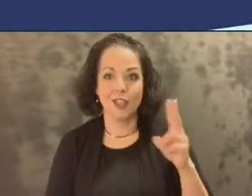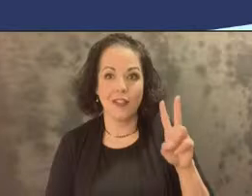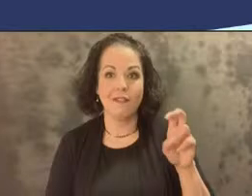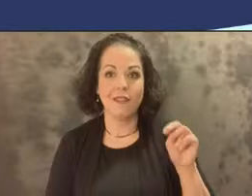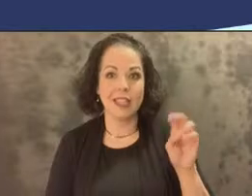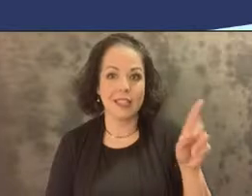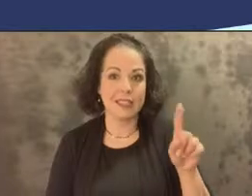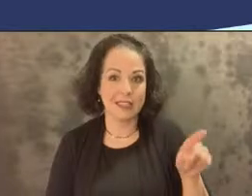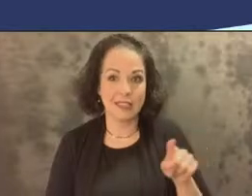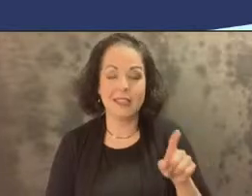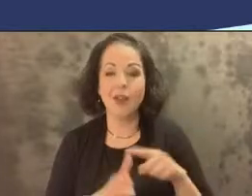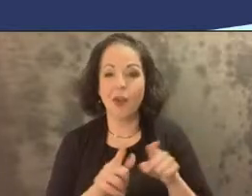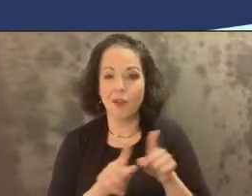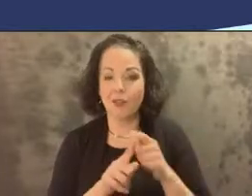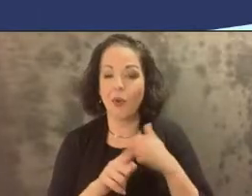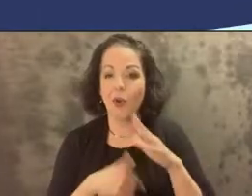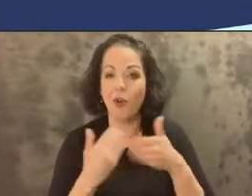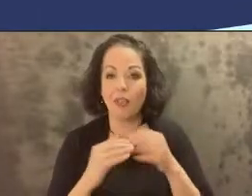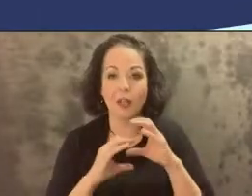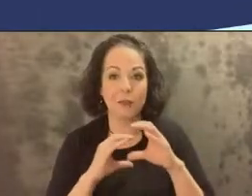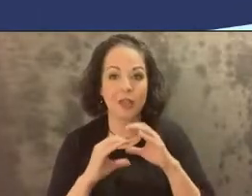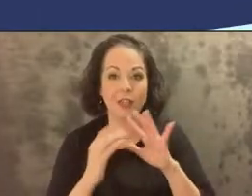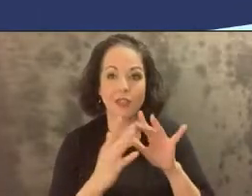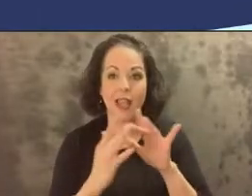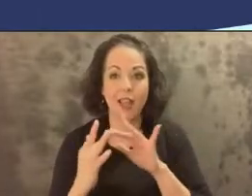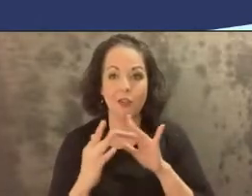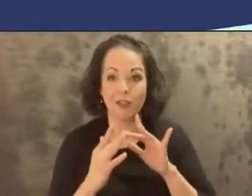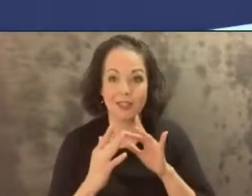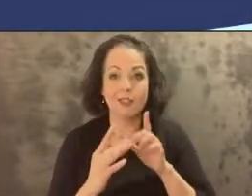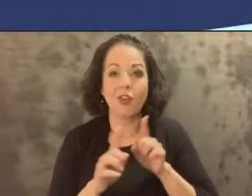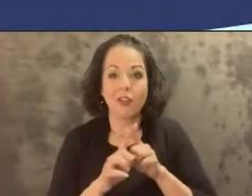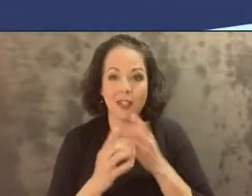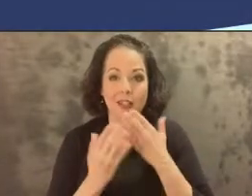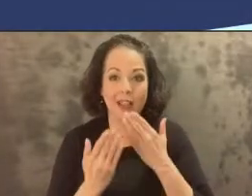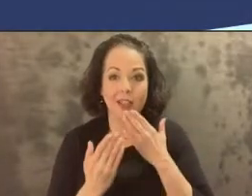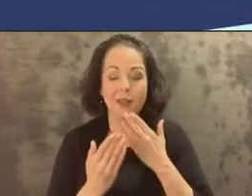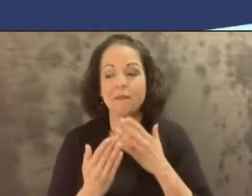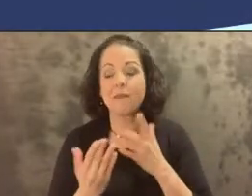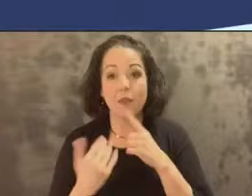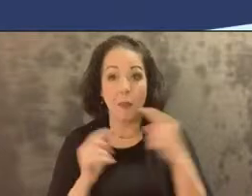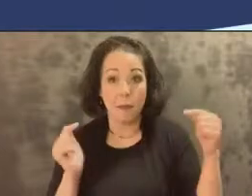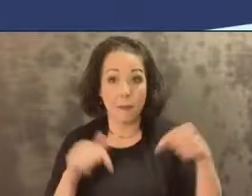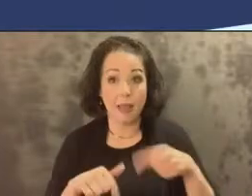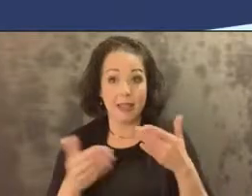amazing in all the communication and outreach. Thank you. Over. Stretch, everybody, and be back.